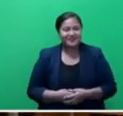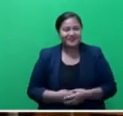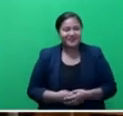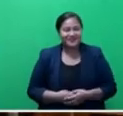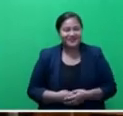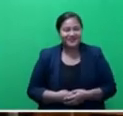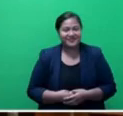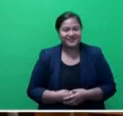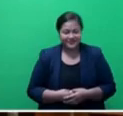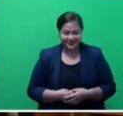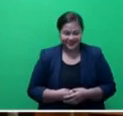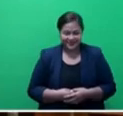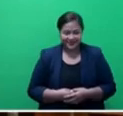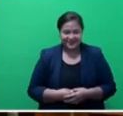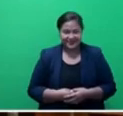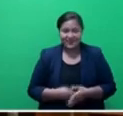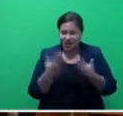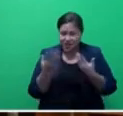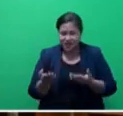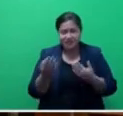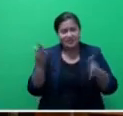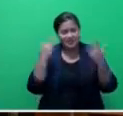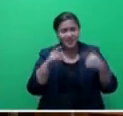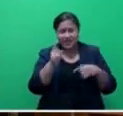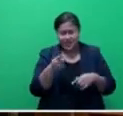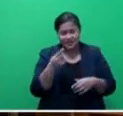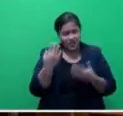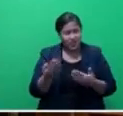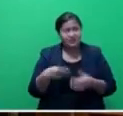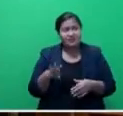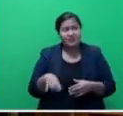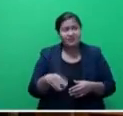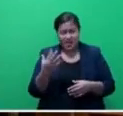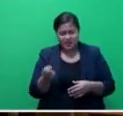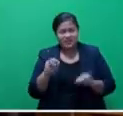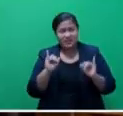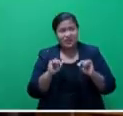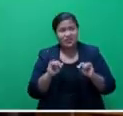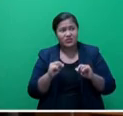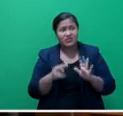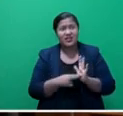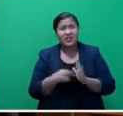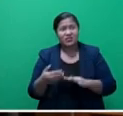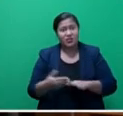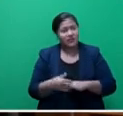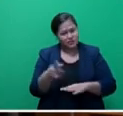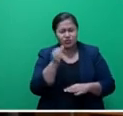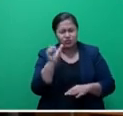Honourable Speaker, sir, I think if the Honourable Member had some issue done at Natovi, she ought to have called me and told me straight